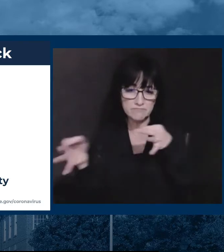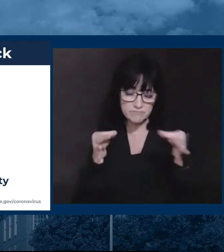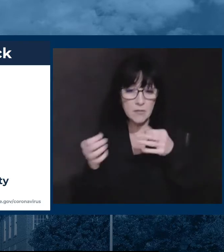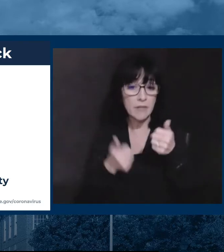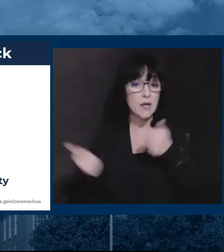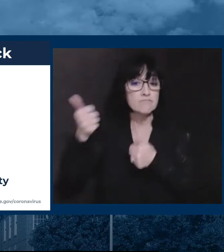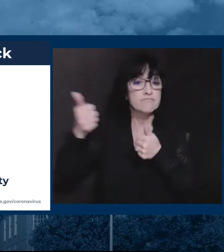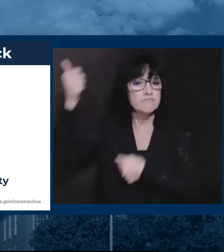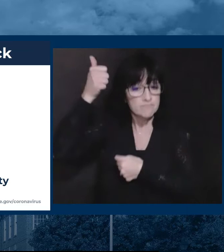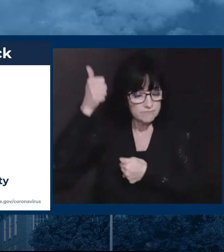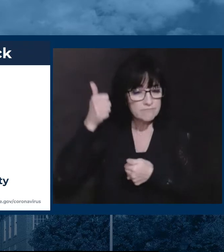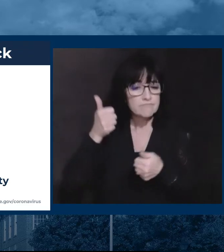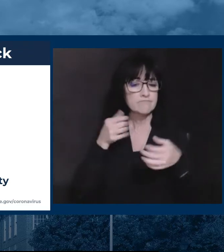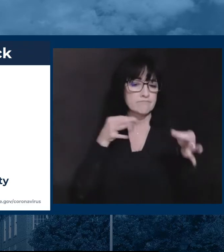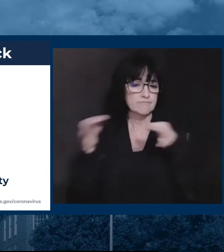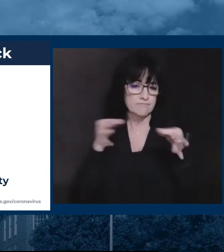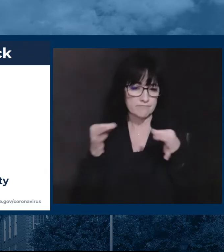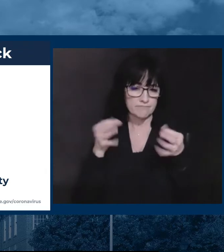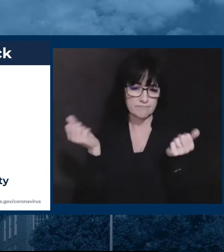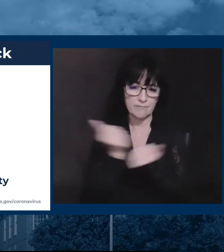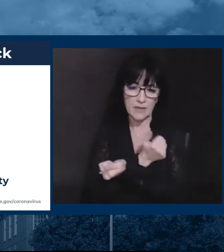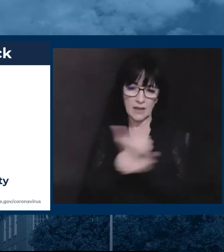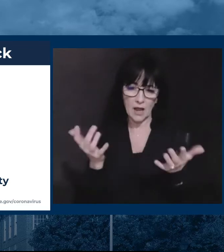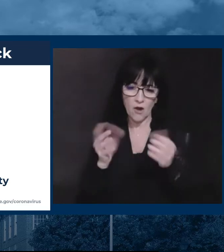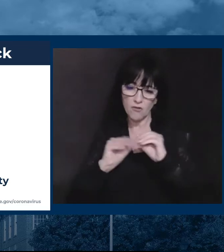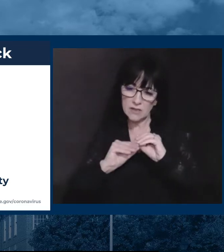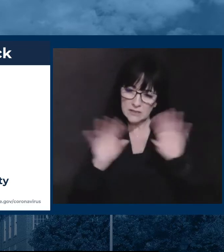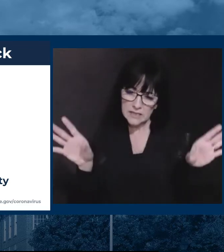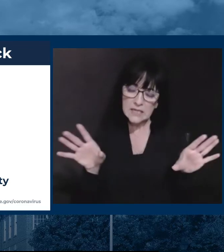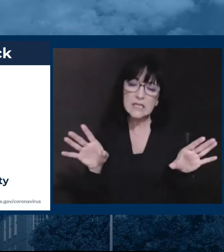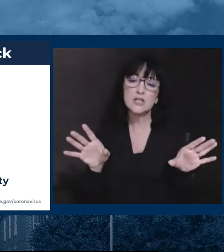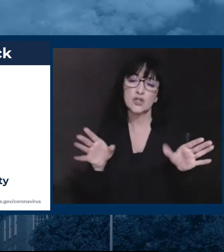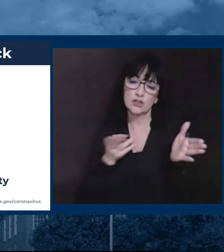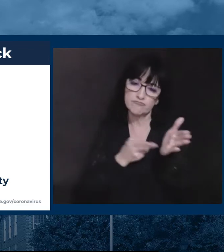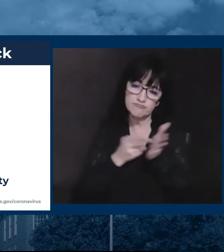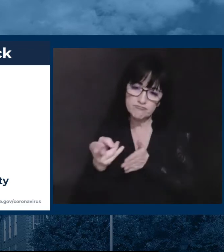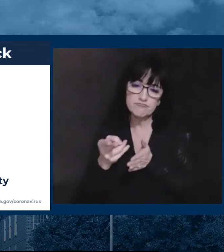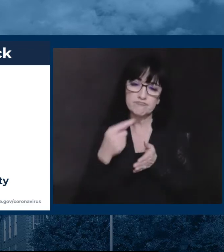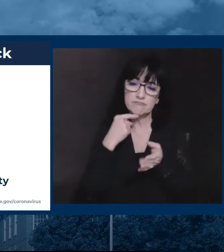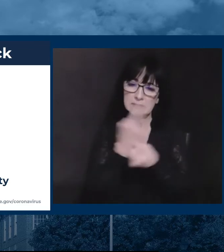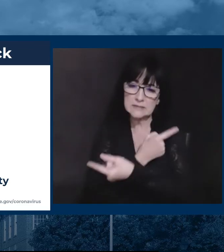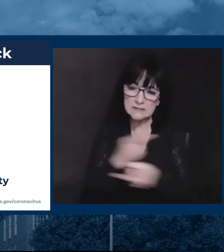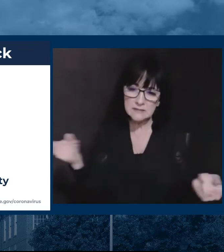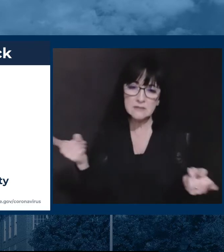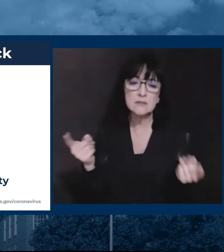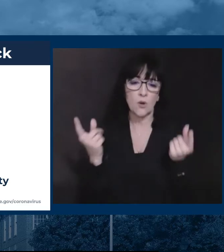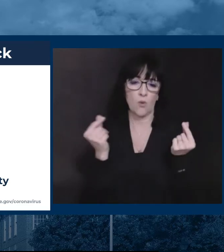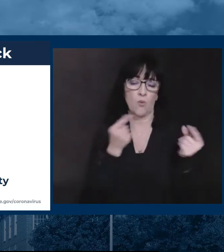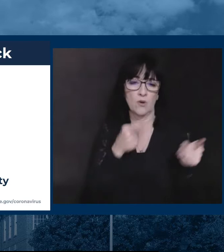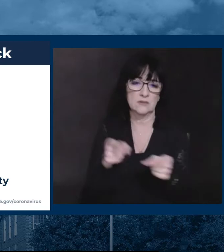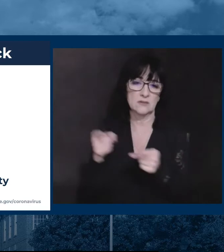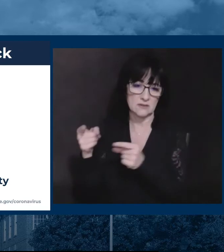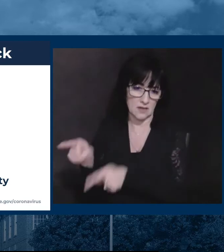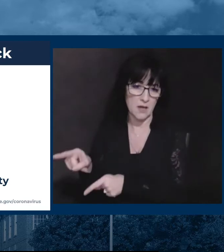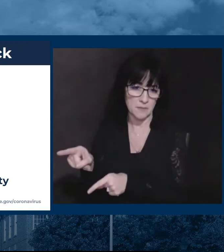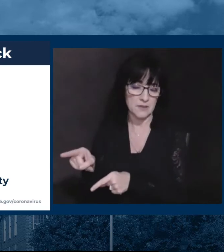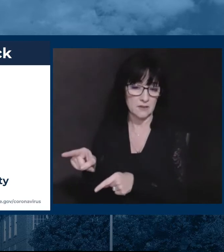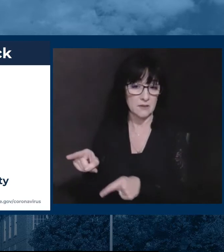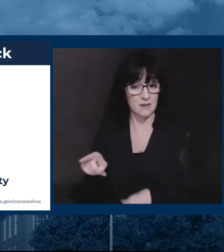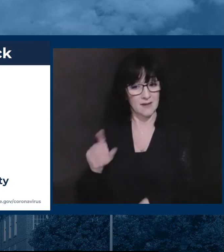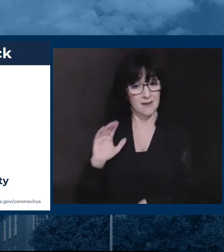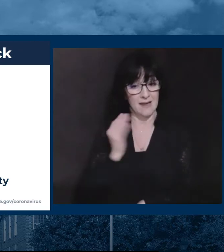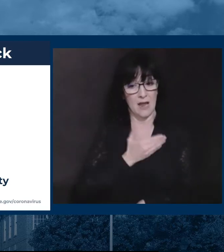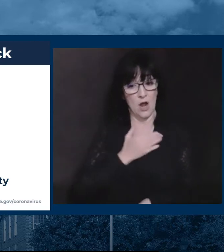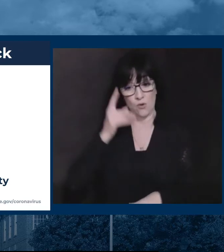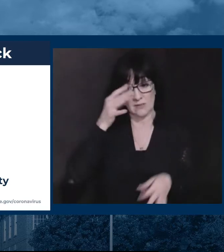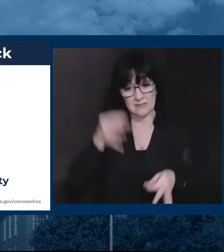the explanation of how circumstances have dramatically changed since the first dashboard for reopening schools in the fall was put out